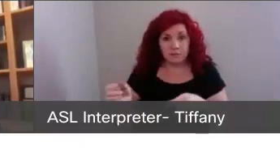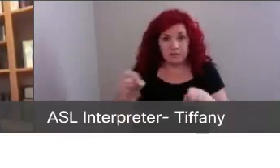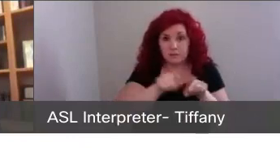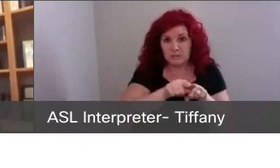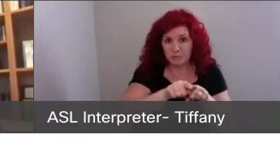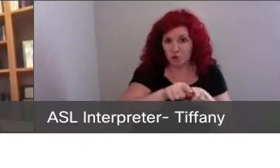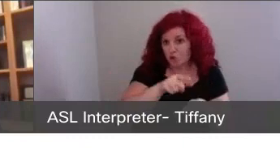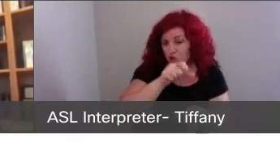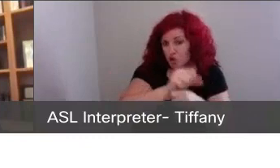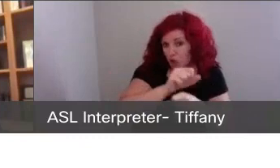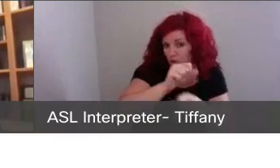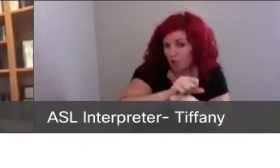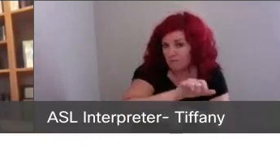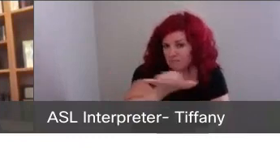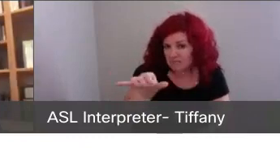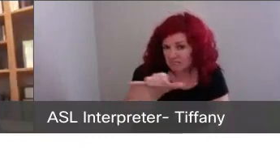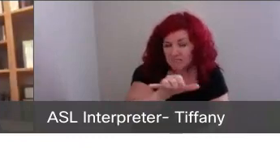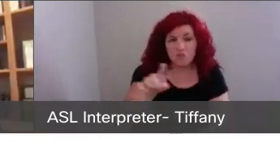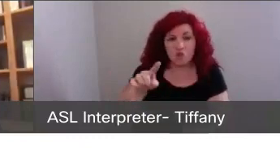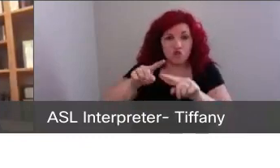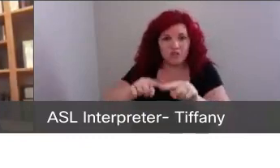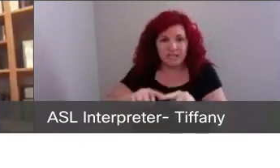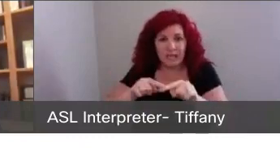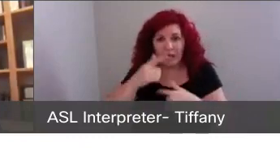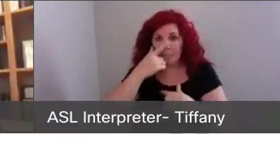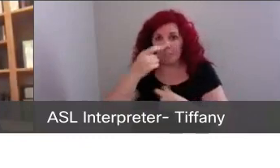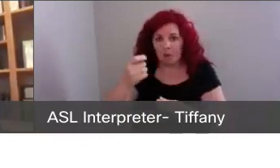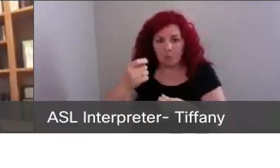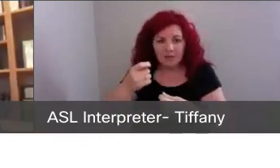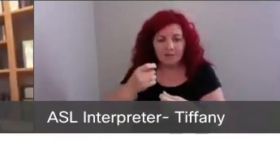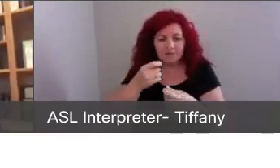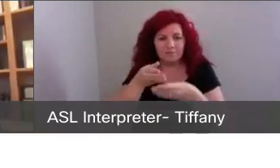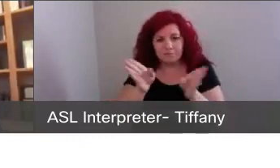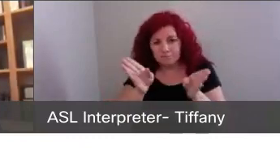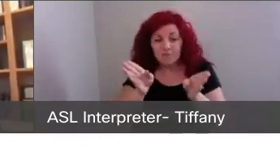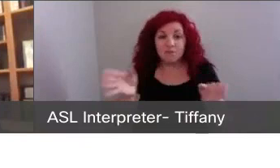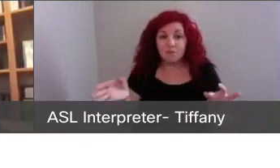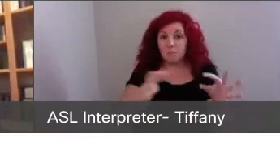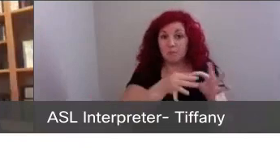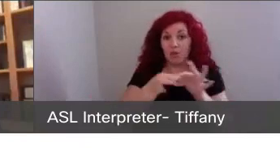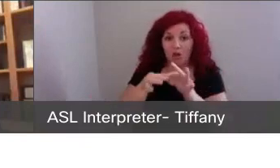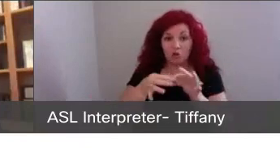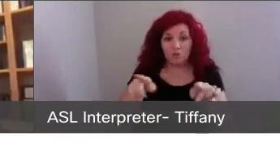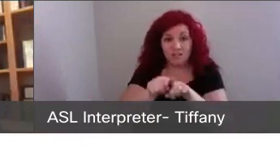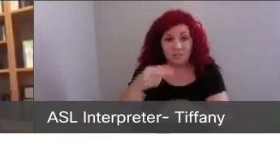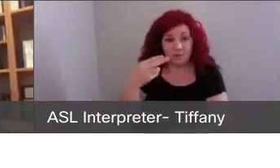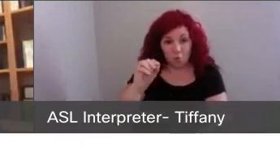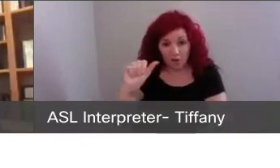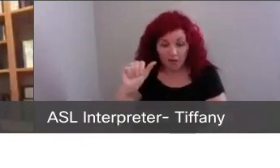jobs? Do you rely on similar public interests? Belong to the same neighborhood